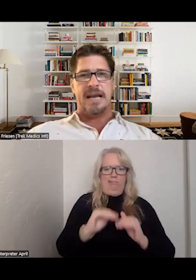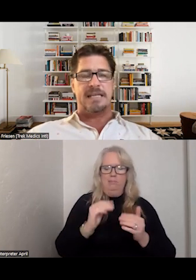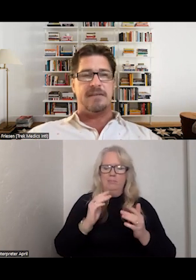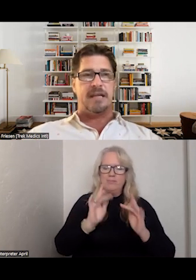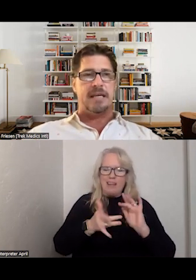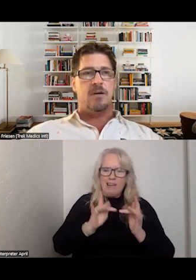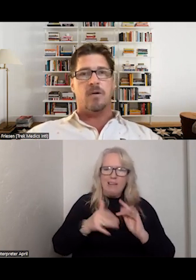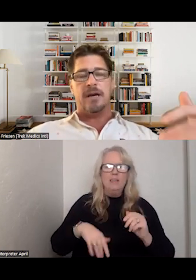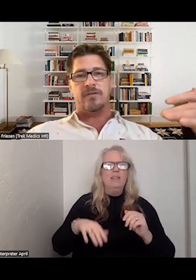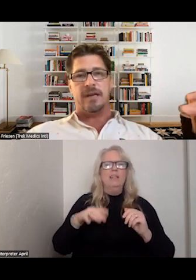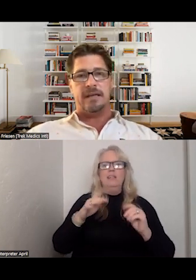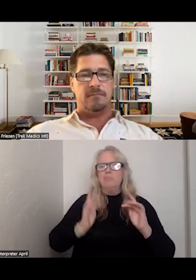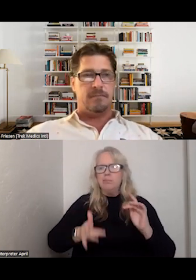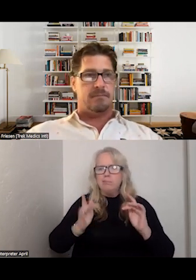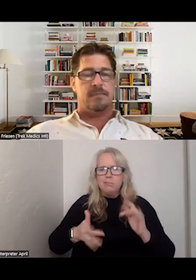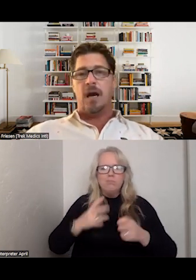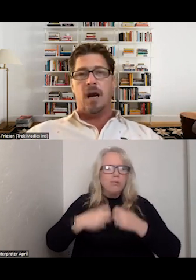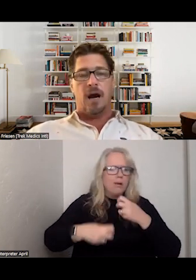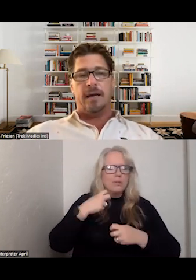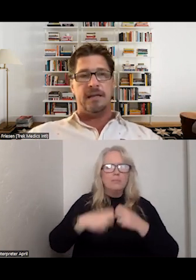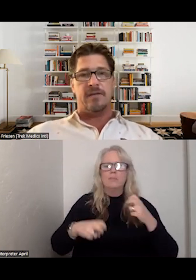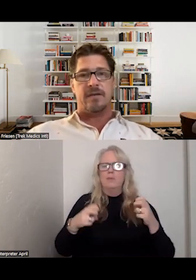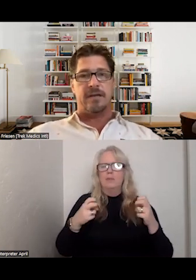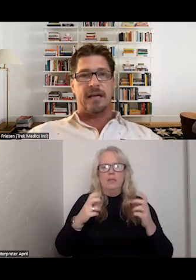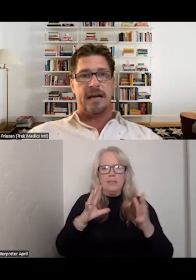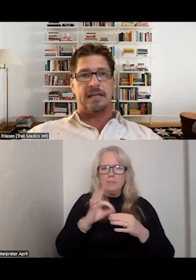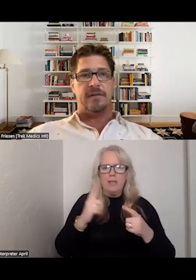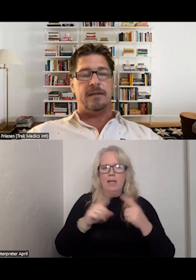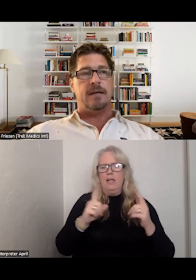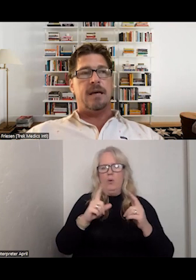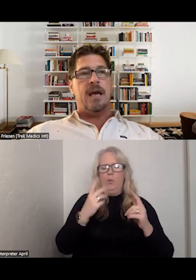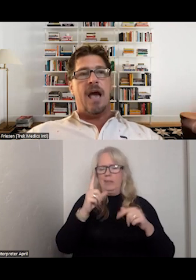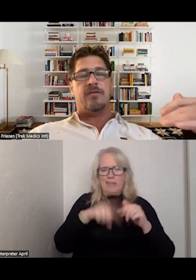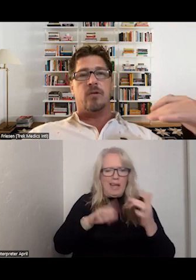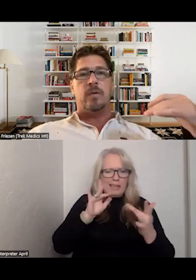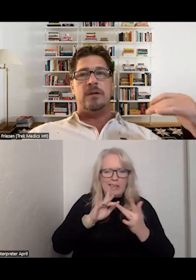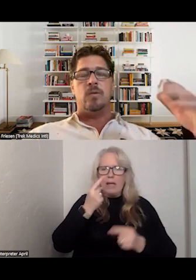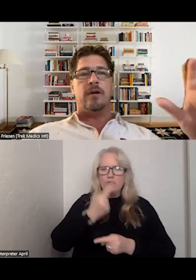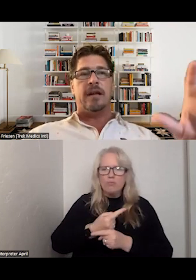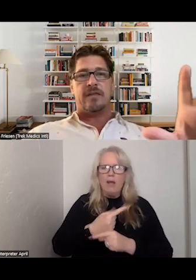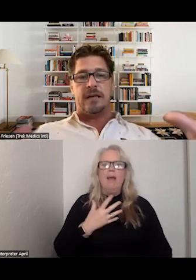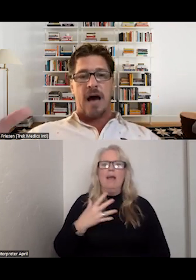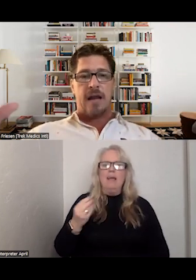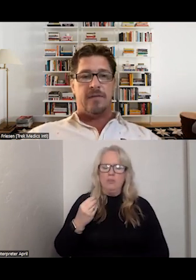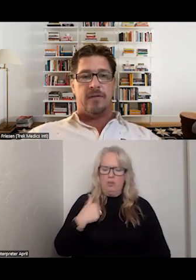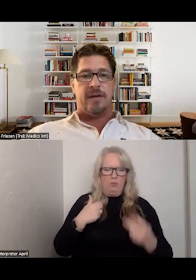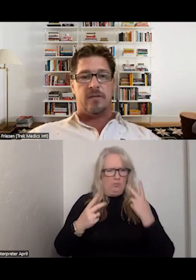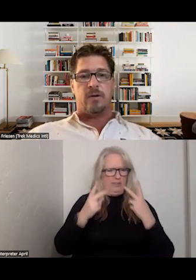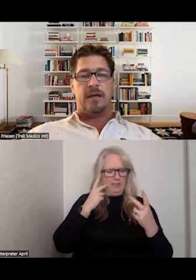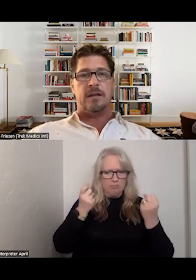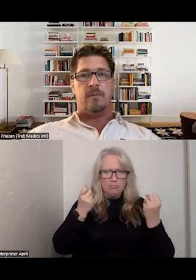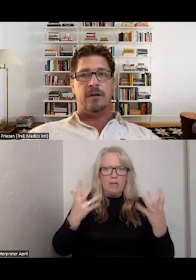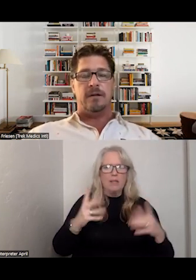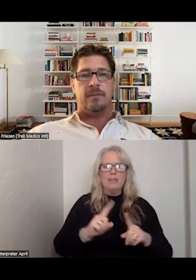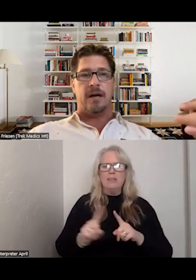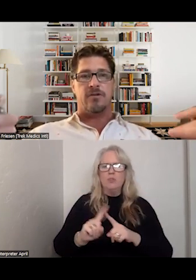questionable connectivity, or I should say inconsistent connectivity. And so we knew we were going to see a lot of different things